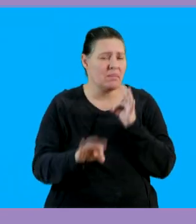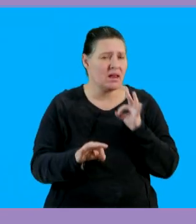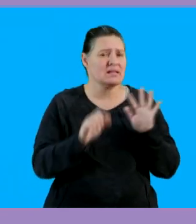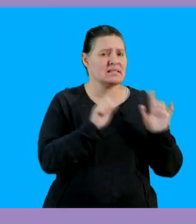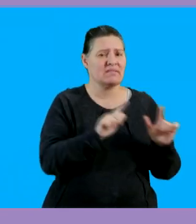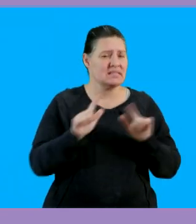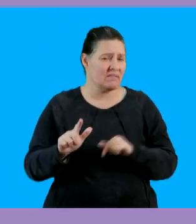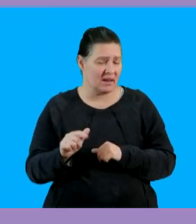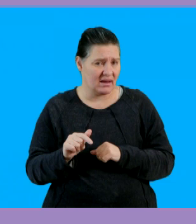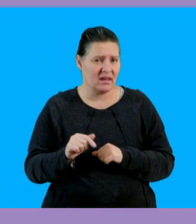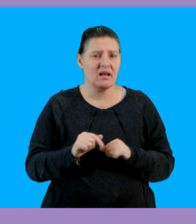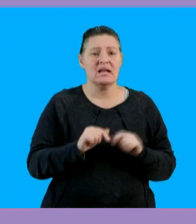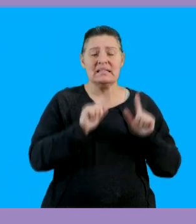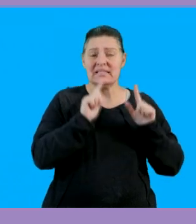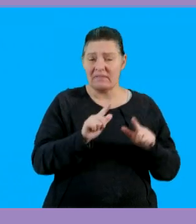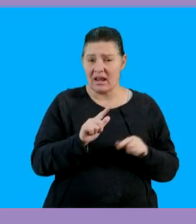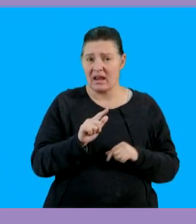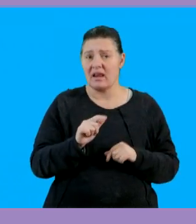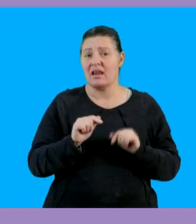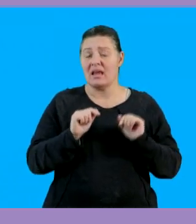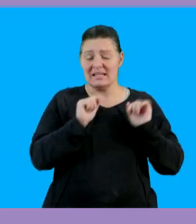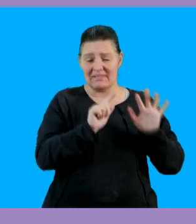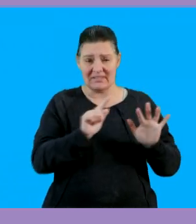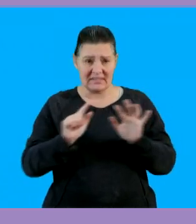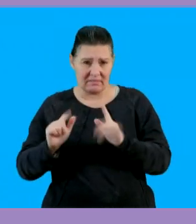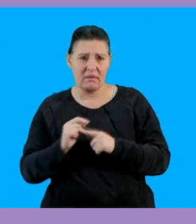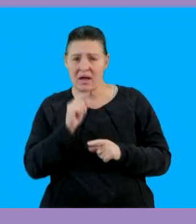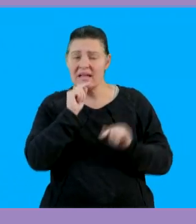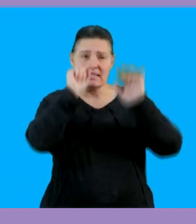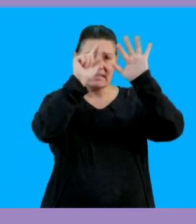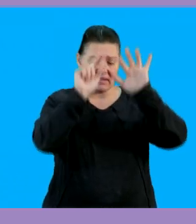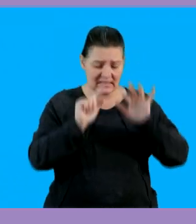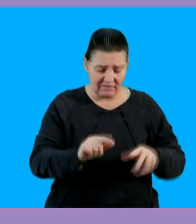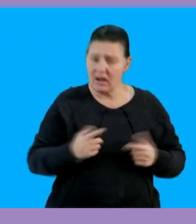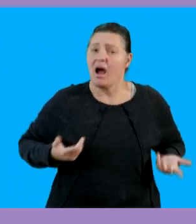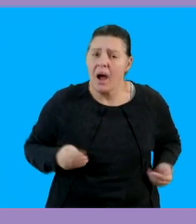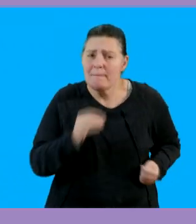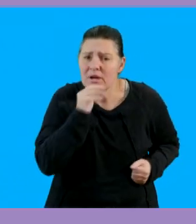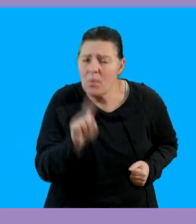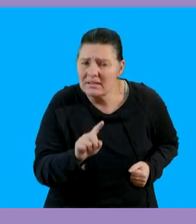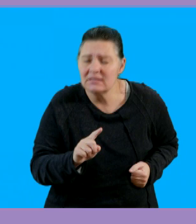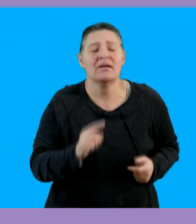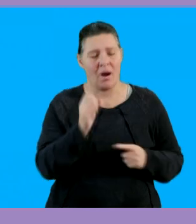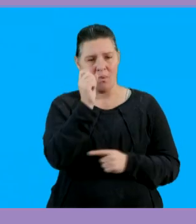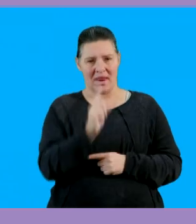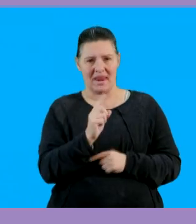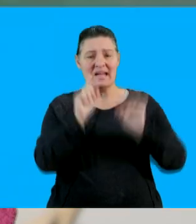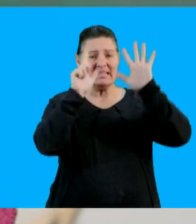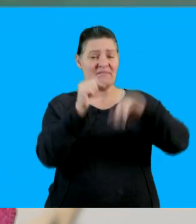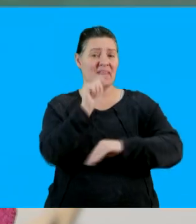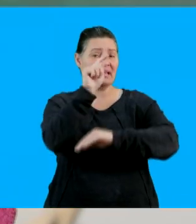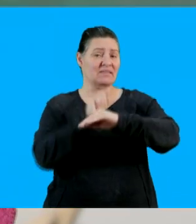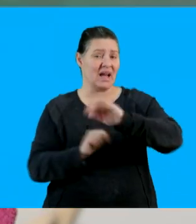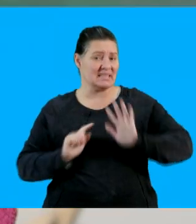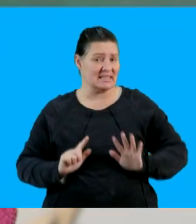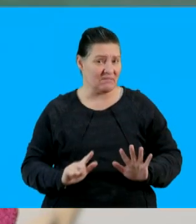simplify that 7/7, and we know that 7/7 will be 1. Because it is 7 divided by 7, and if